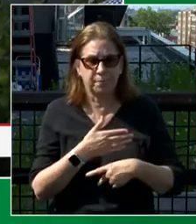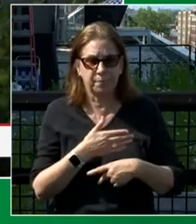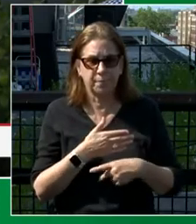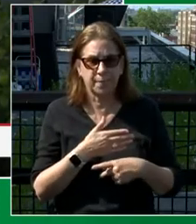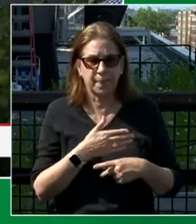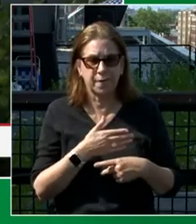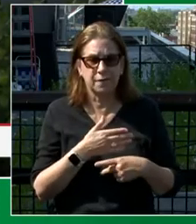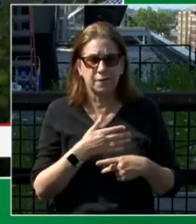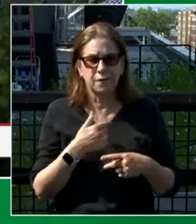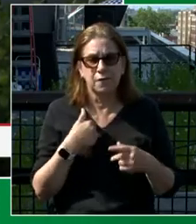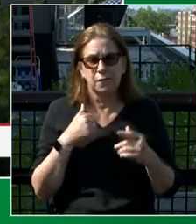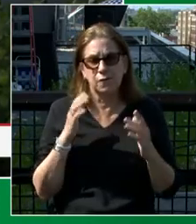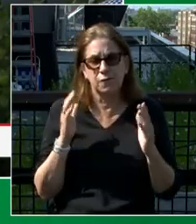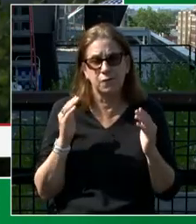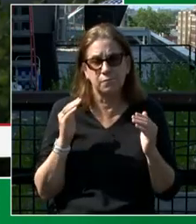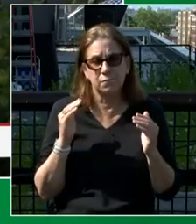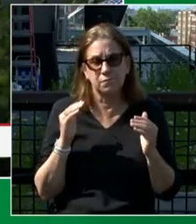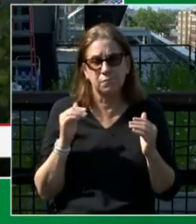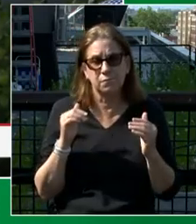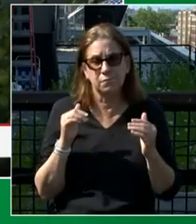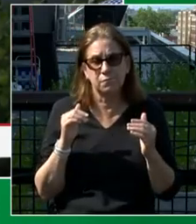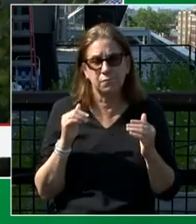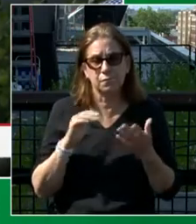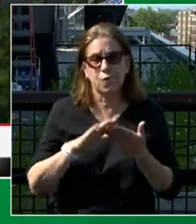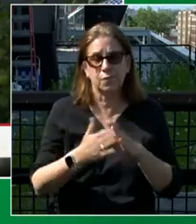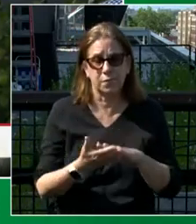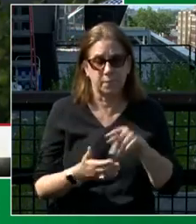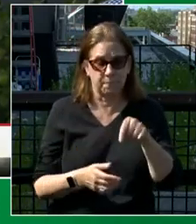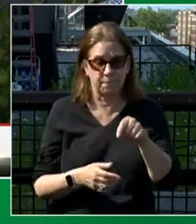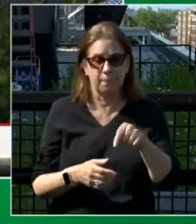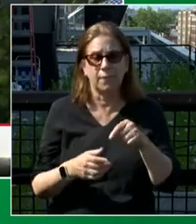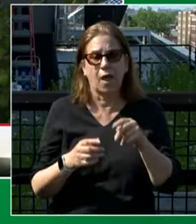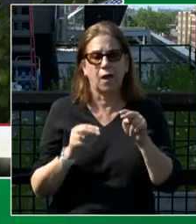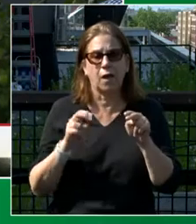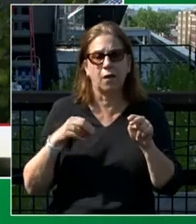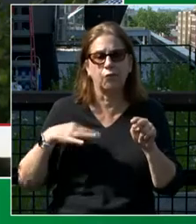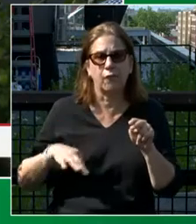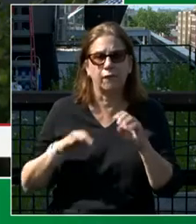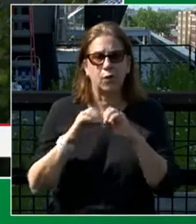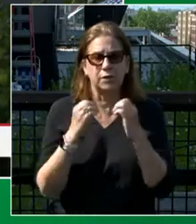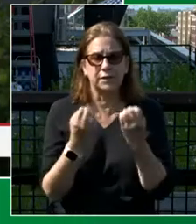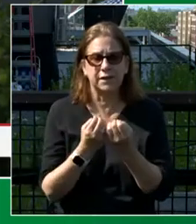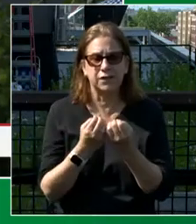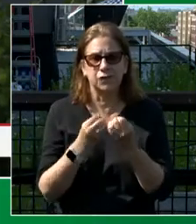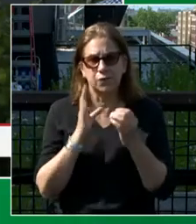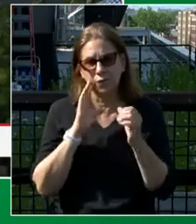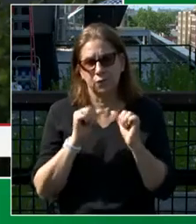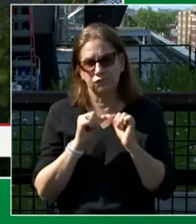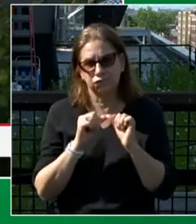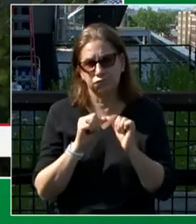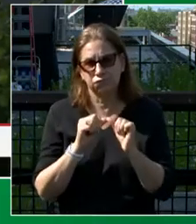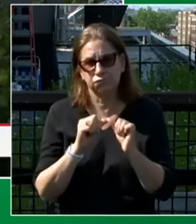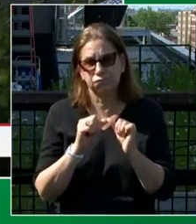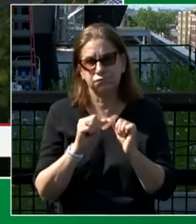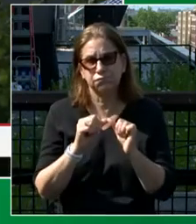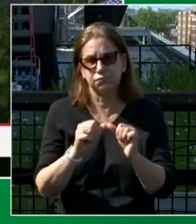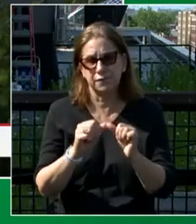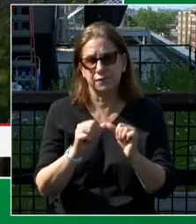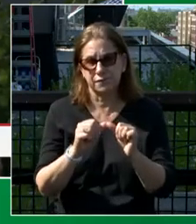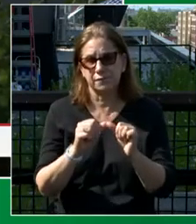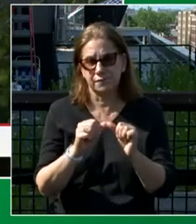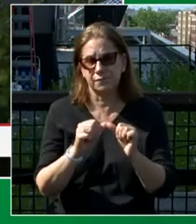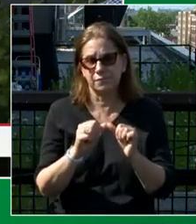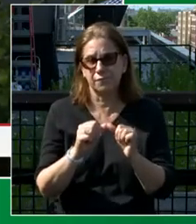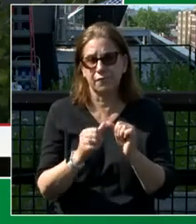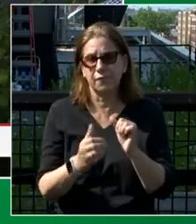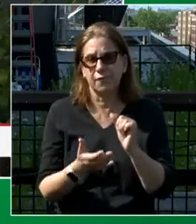our own 501c3 so that this will become a persistent organization that will last beyond AAPI Heritage Month,